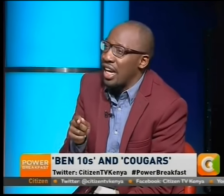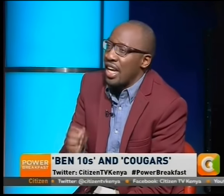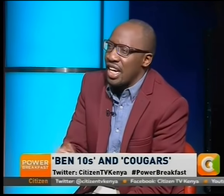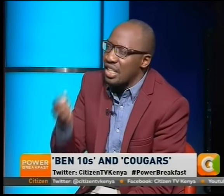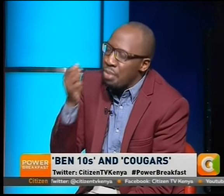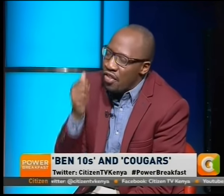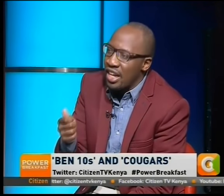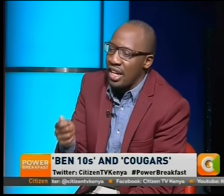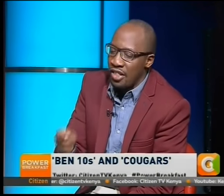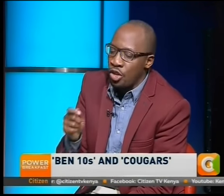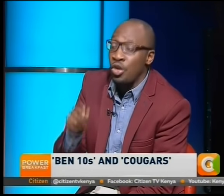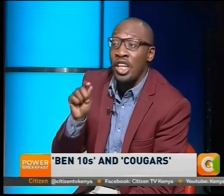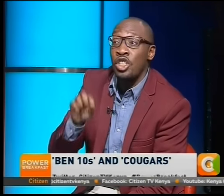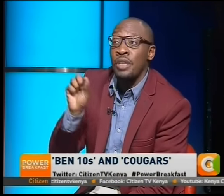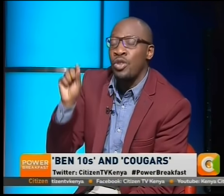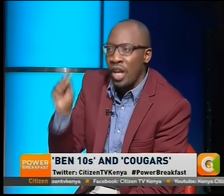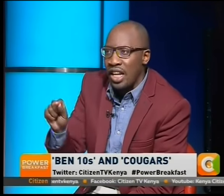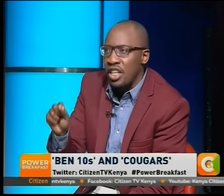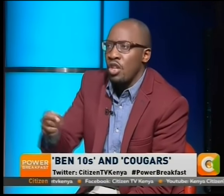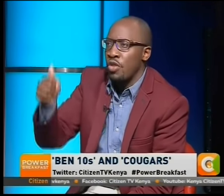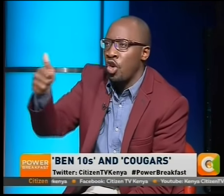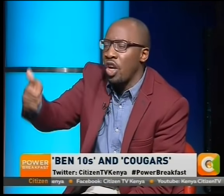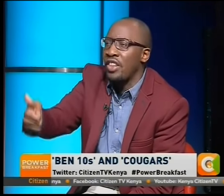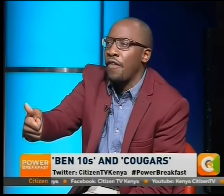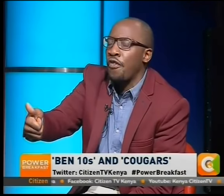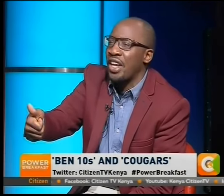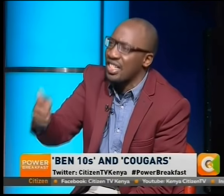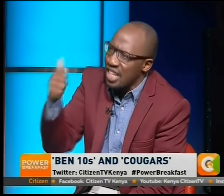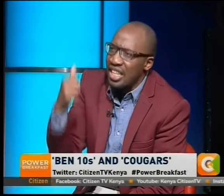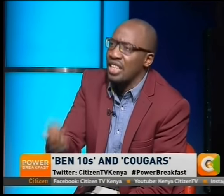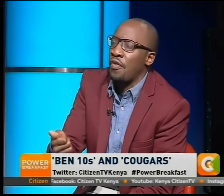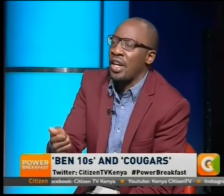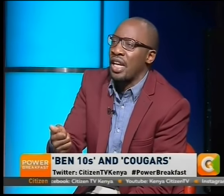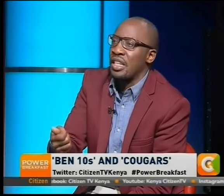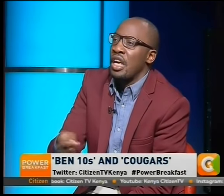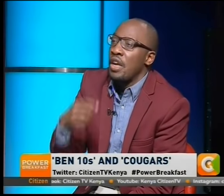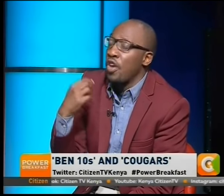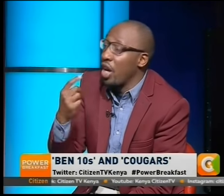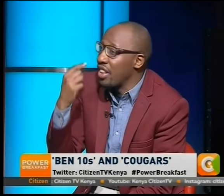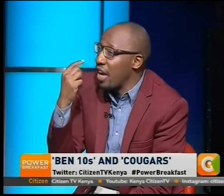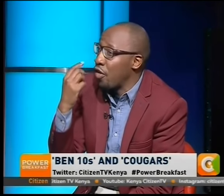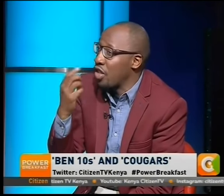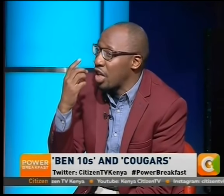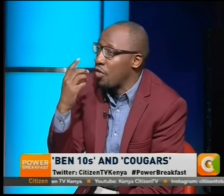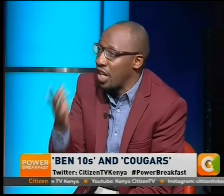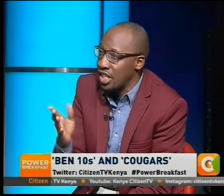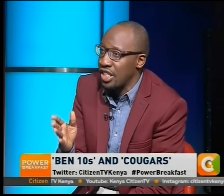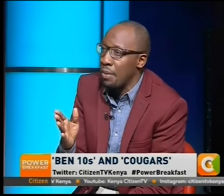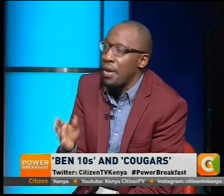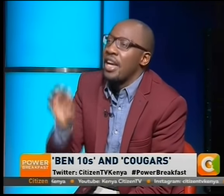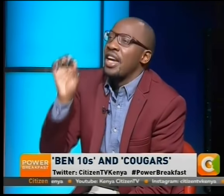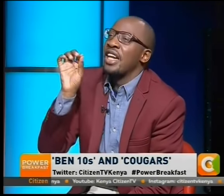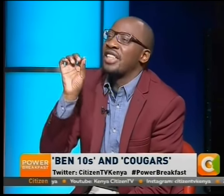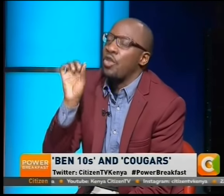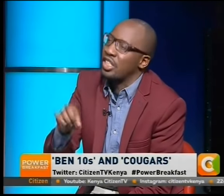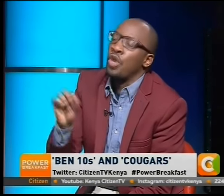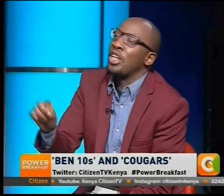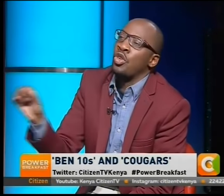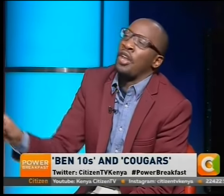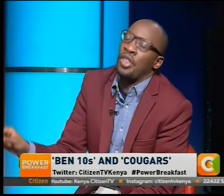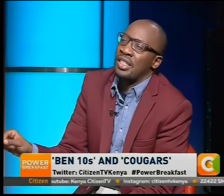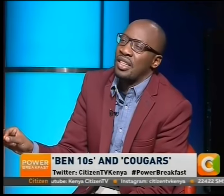clear. Let us be very clear that those relationships don't last. So if you're going in there for finance, get your finance. Uh-huh. If you're going in there for the sake of relationship, it's a